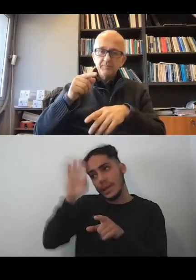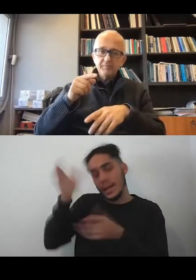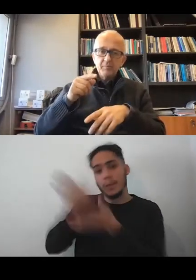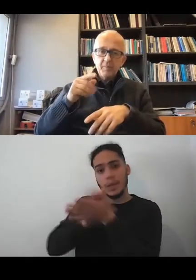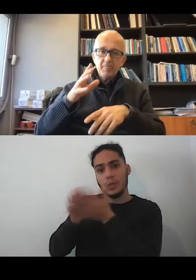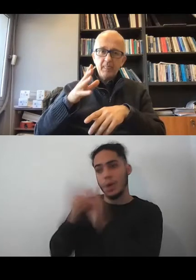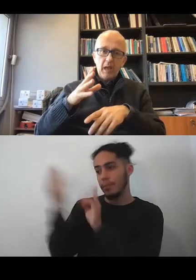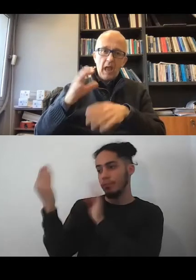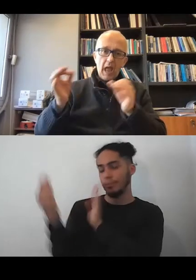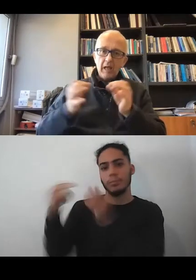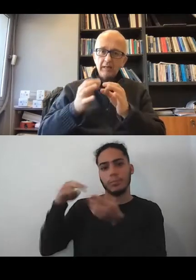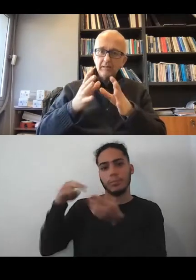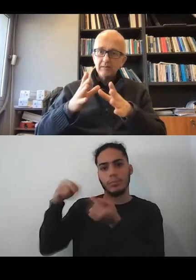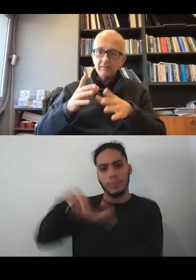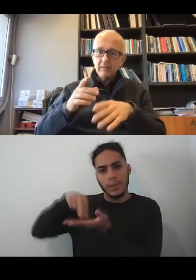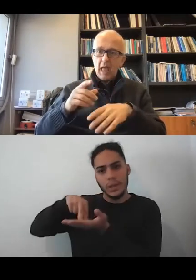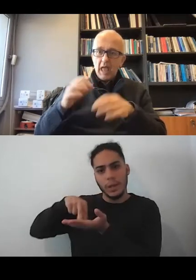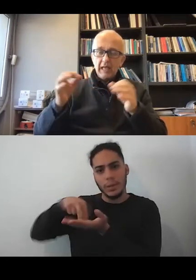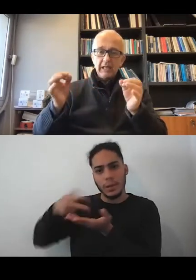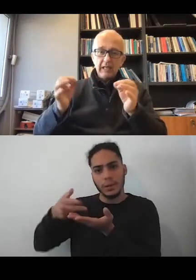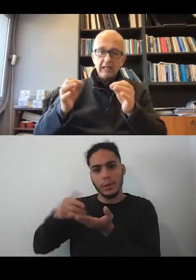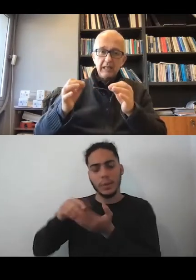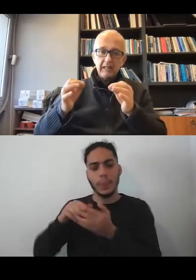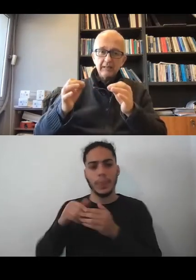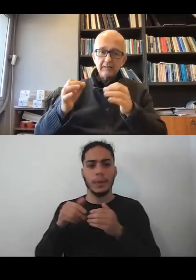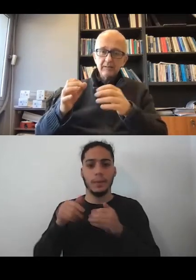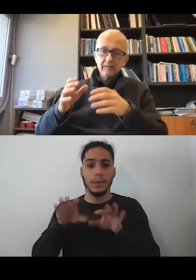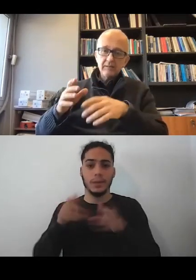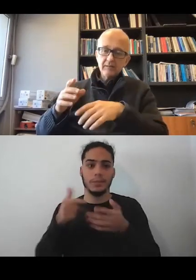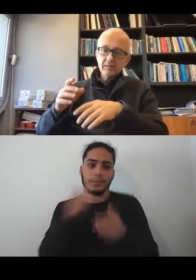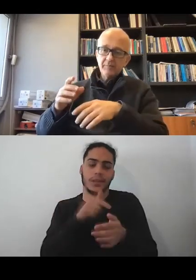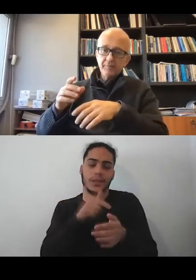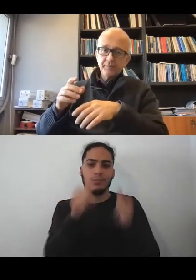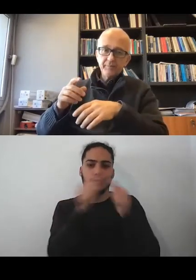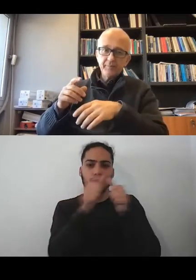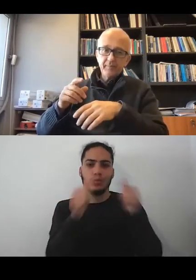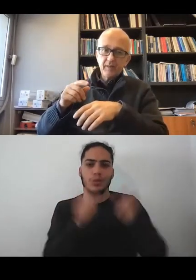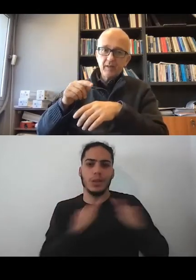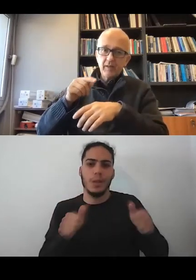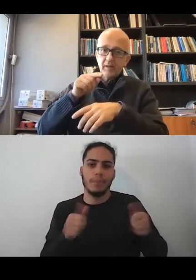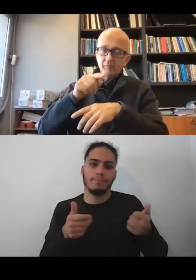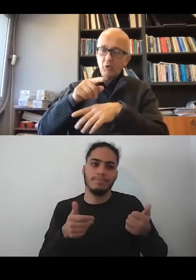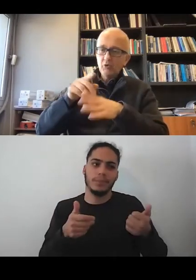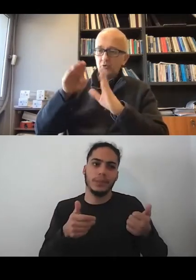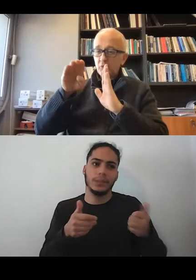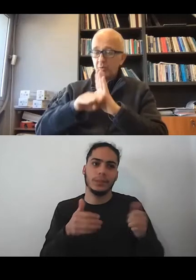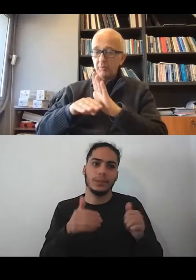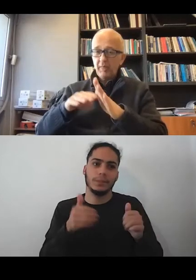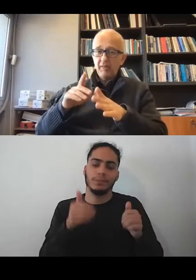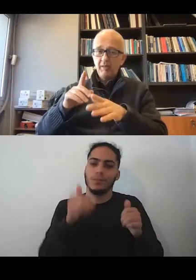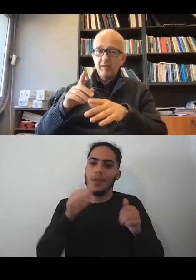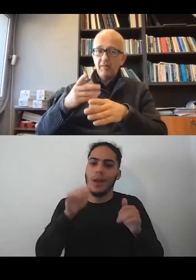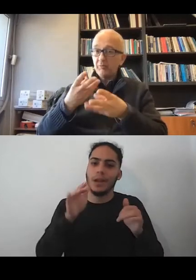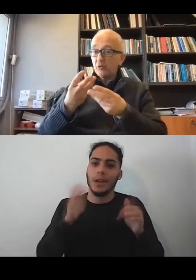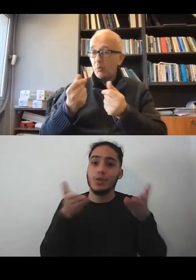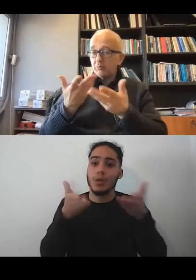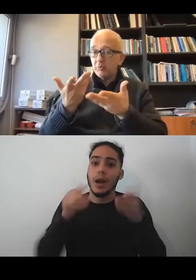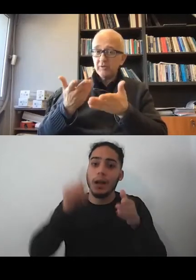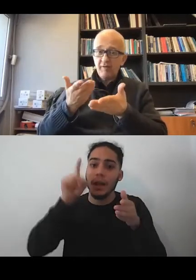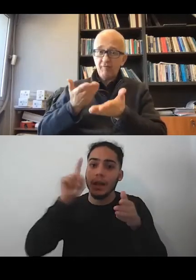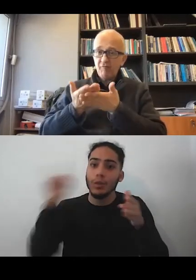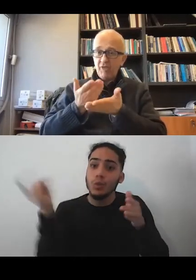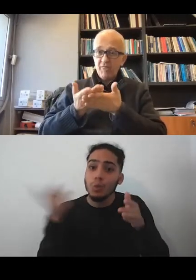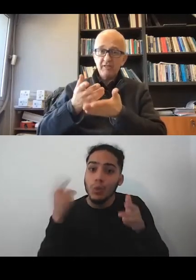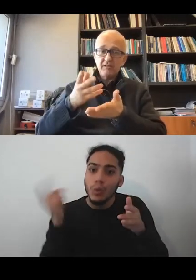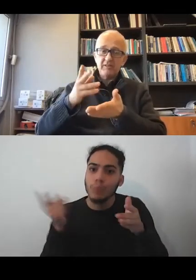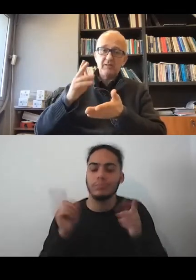run the risk that it's not really the system that will help students learning the right sign language or